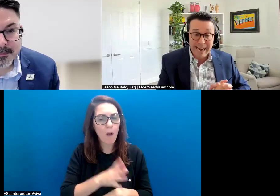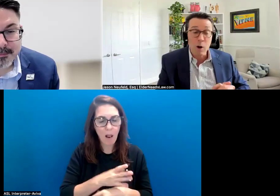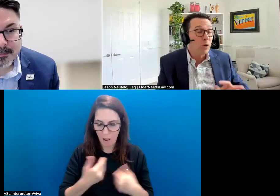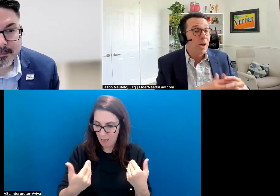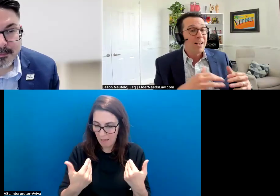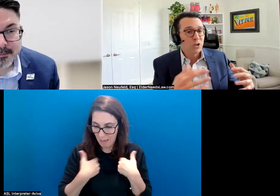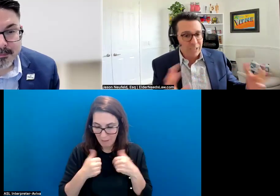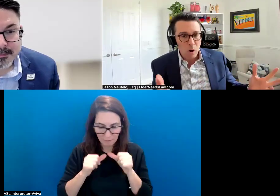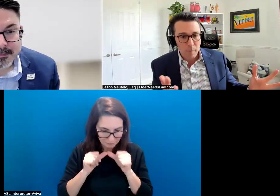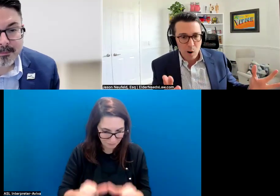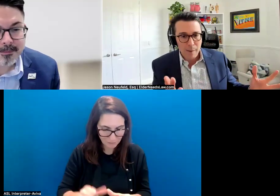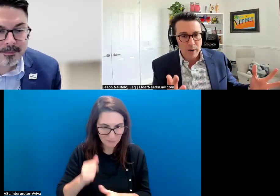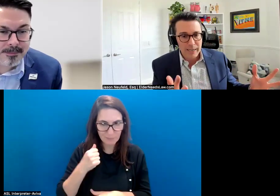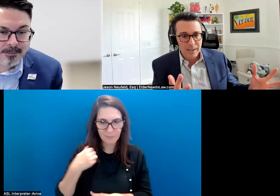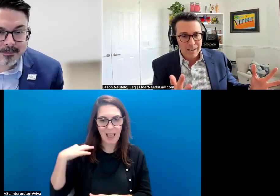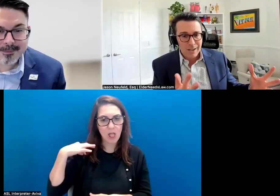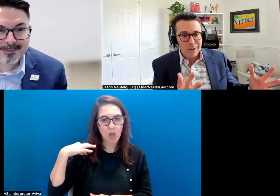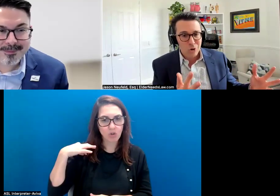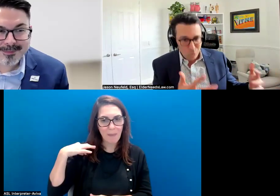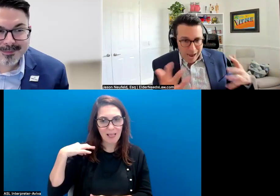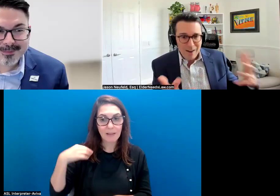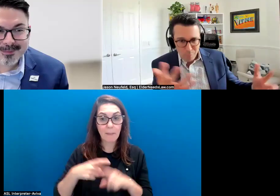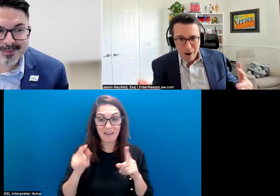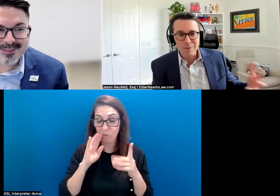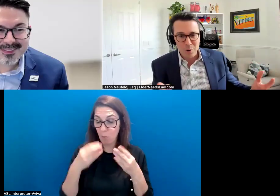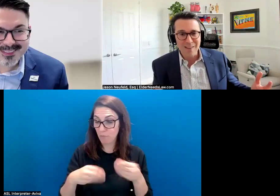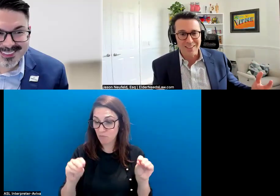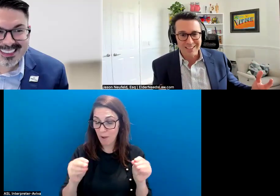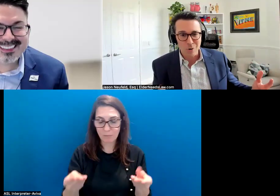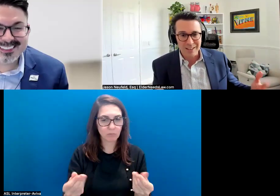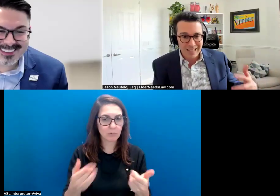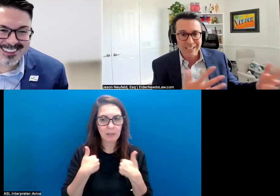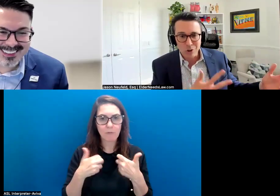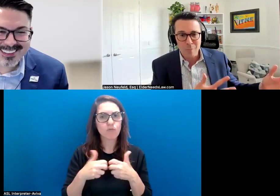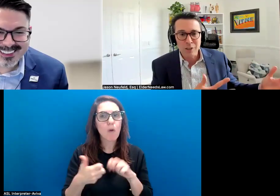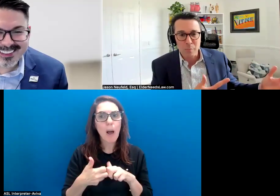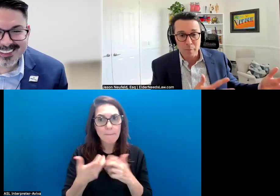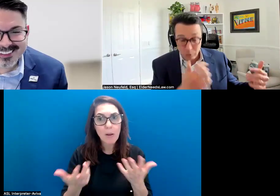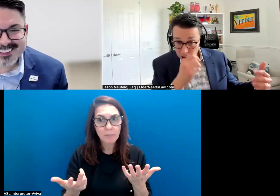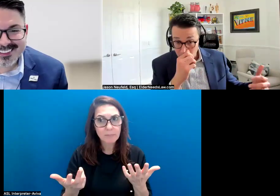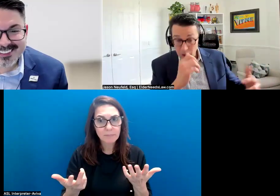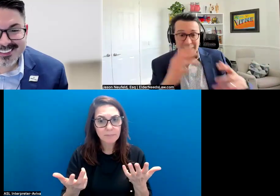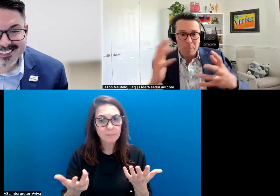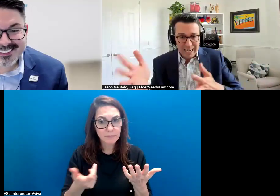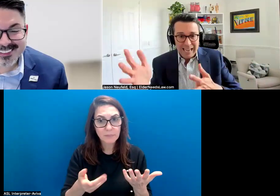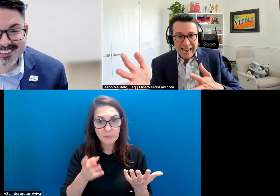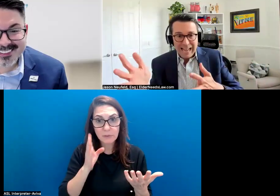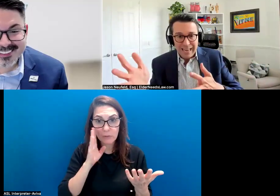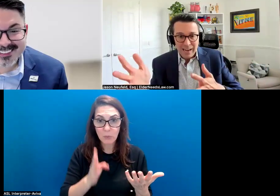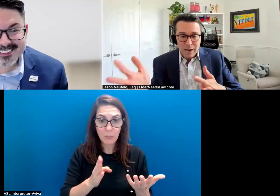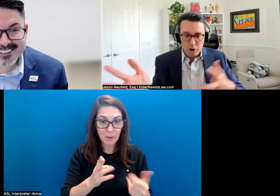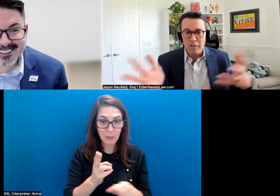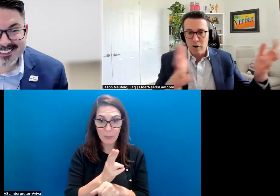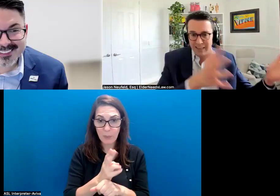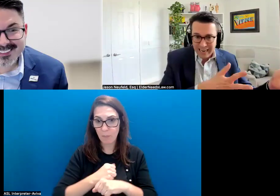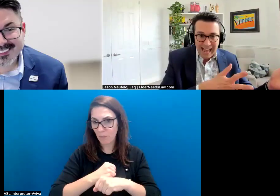eligibility. Now, if you sell the property, you now have a problem you have to deal with. It's not an insurmountable problem. If you sell the property, you're taking a protected